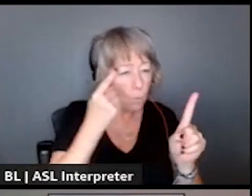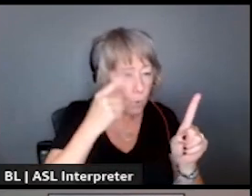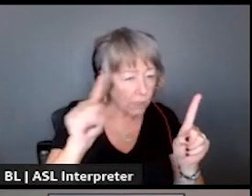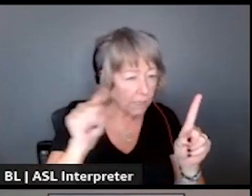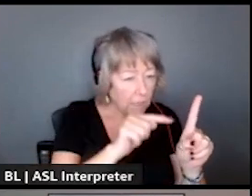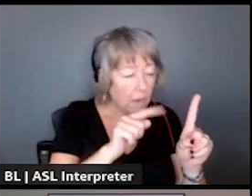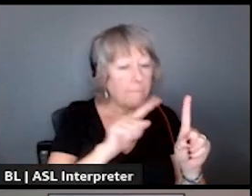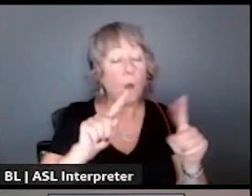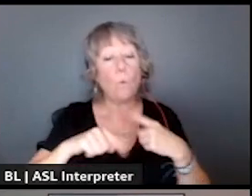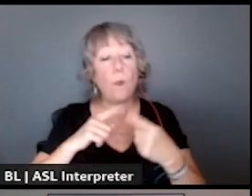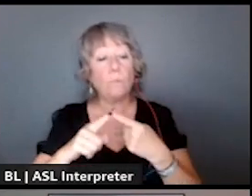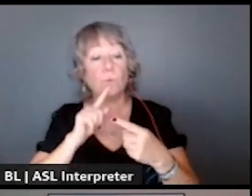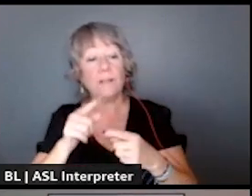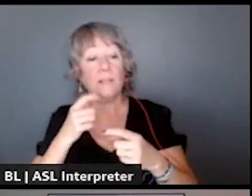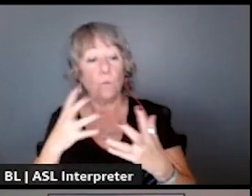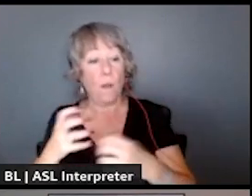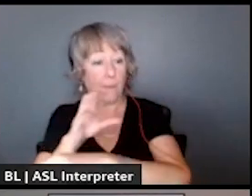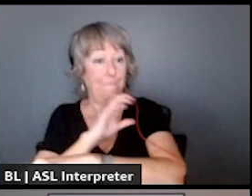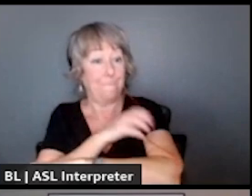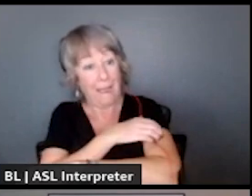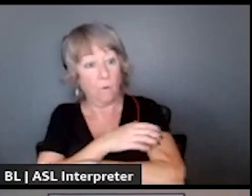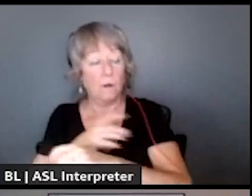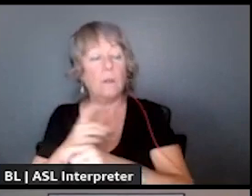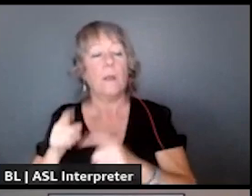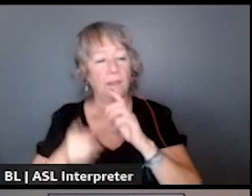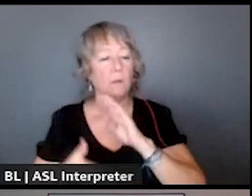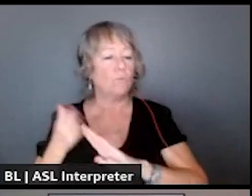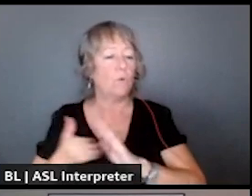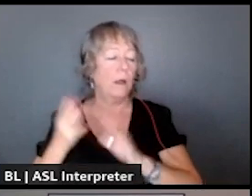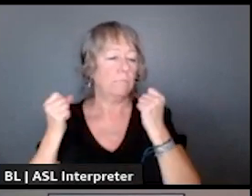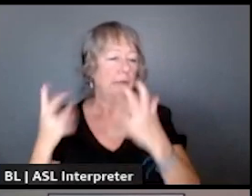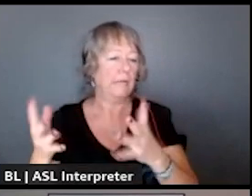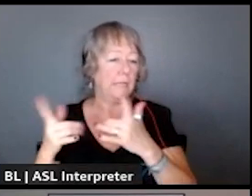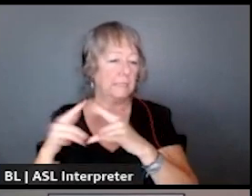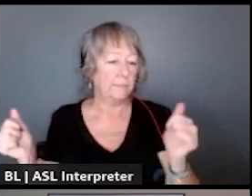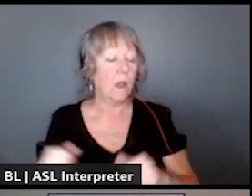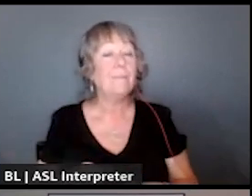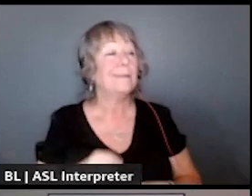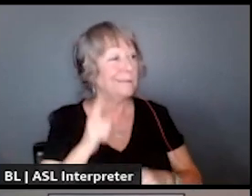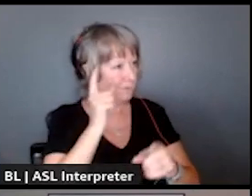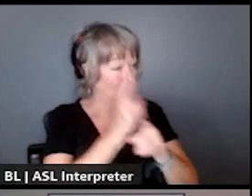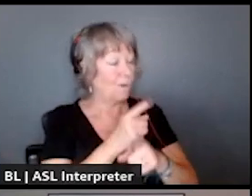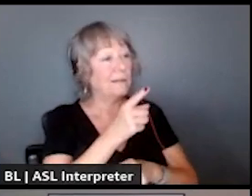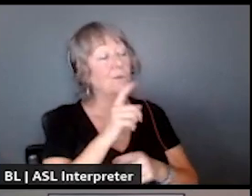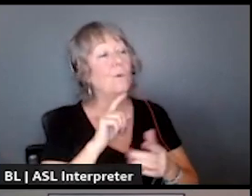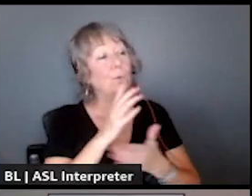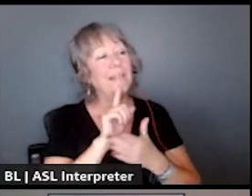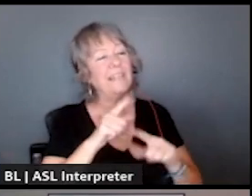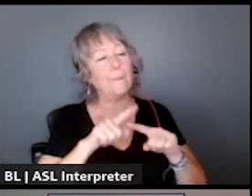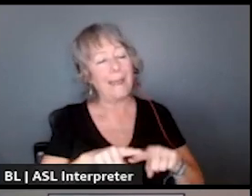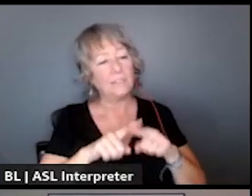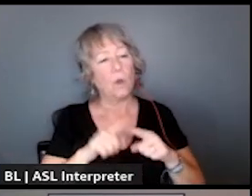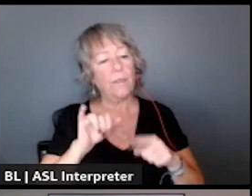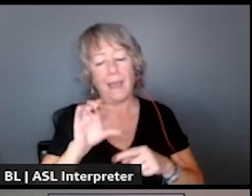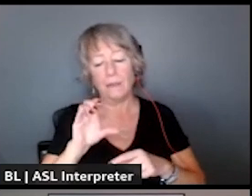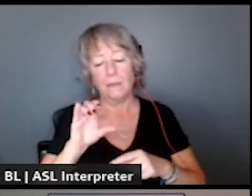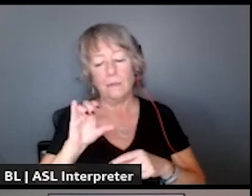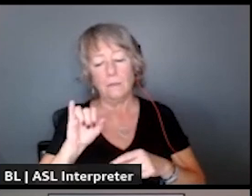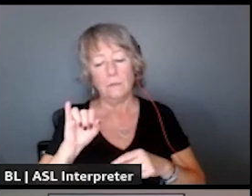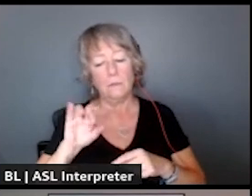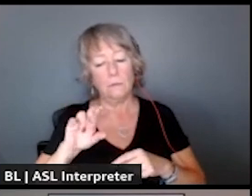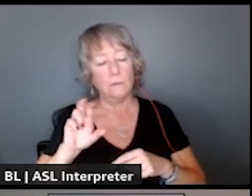accept and enable this. And then I'm actually going to create a Jupyter notebook. So the way that Amazon Braket allows you to interact